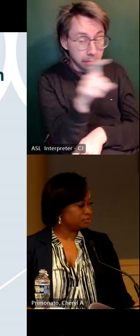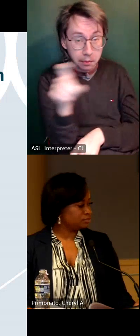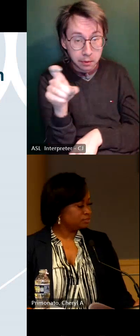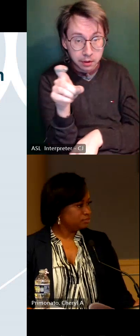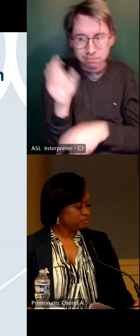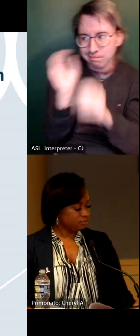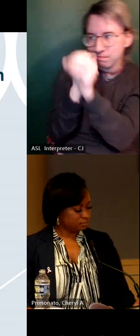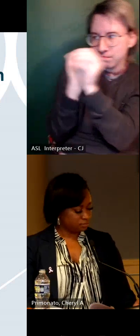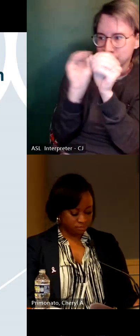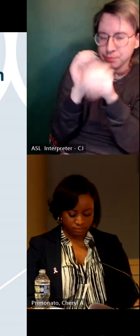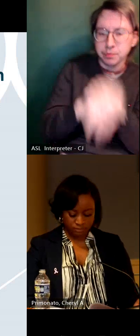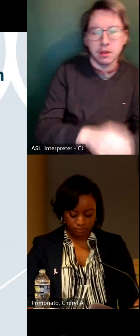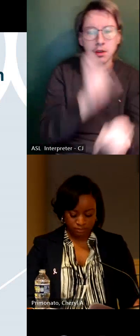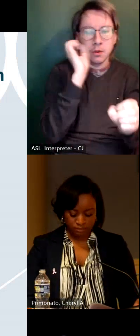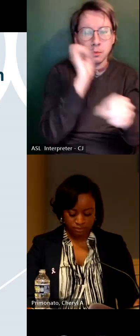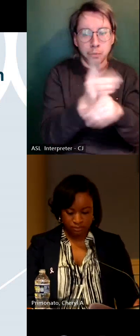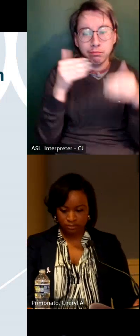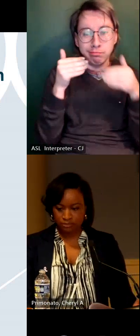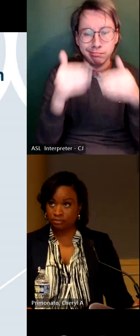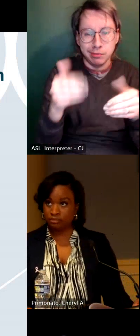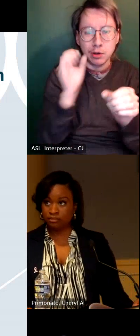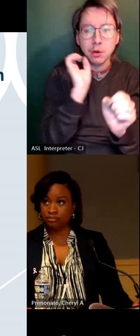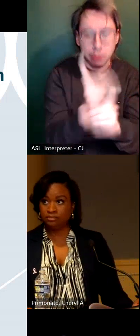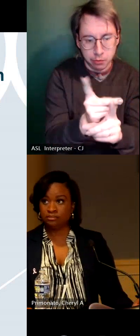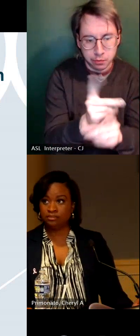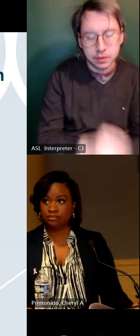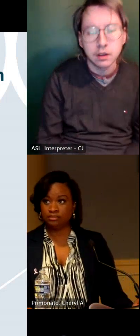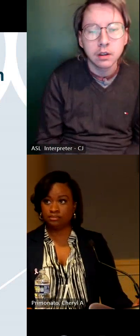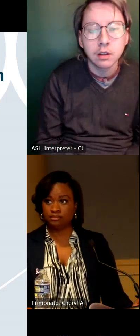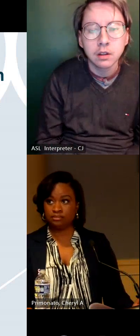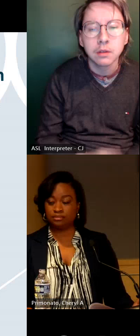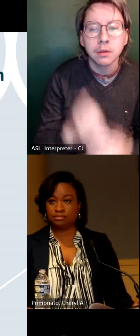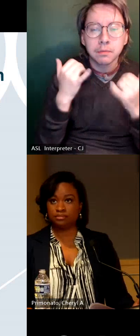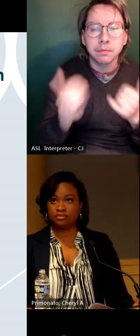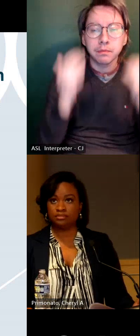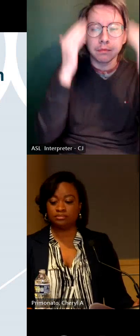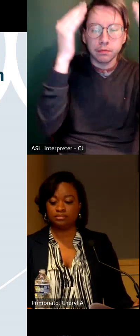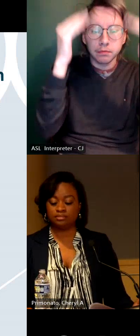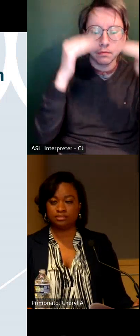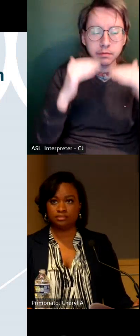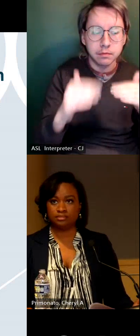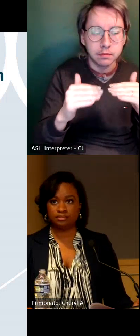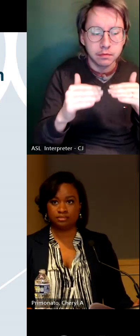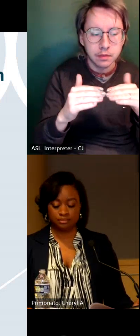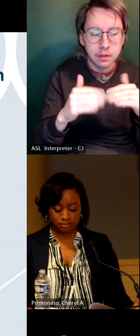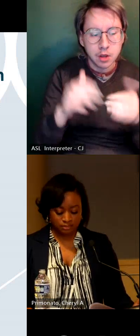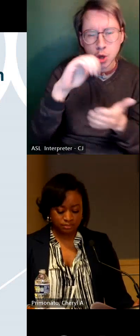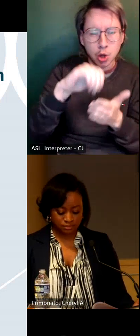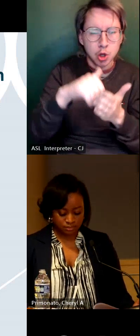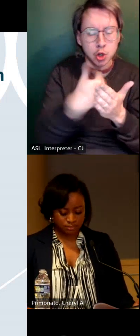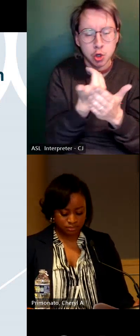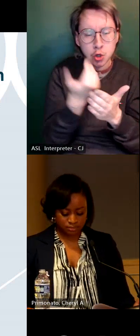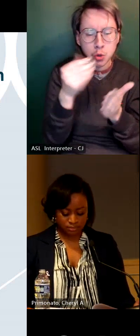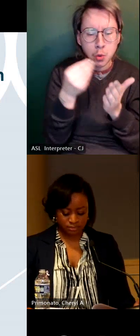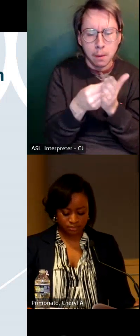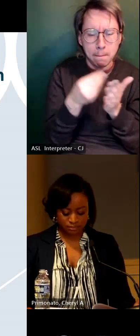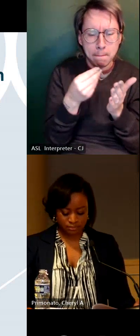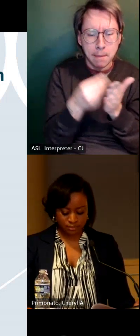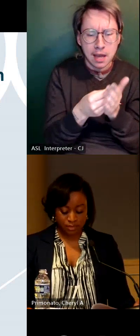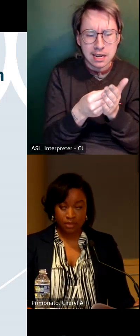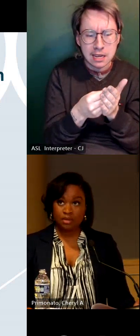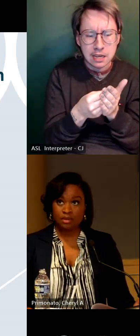Motion approved. Moving on to the authorization to adopt an amended and restated money purchase pension plan document.